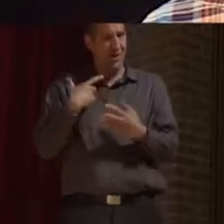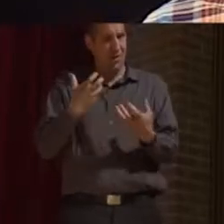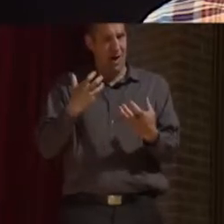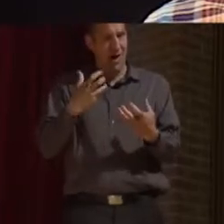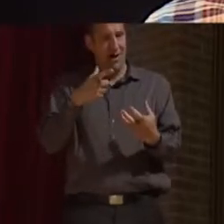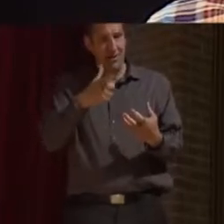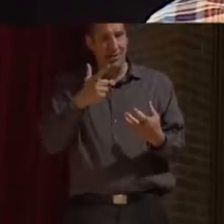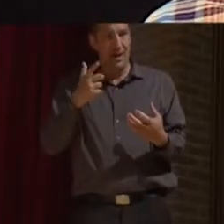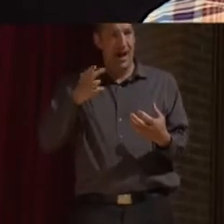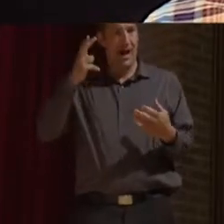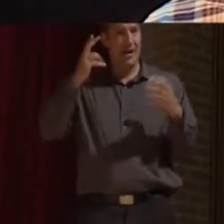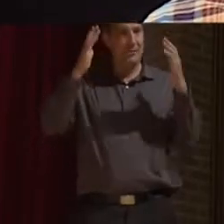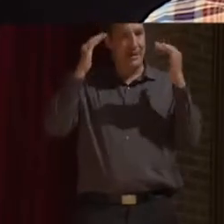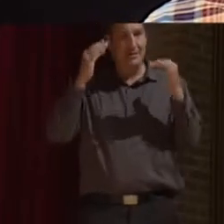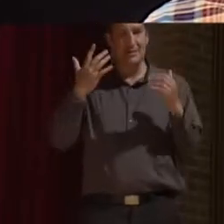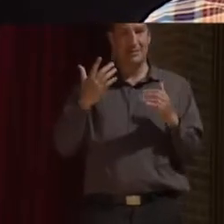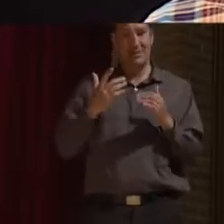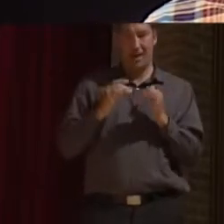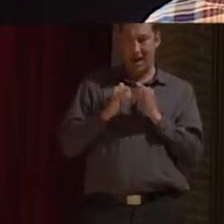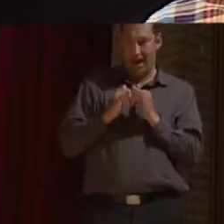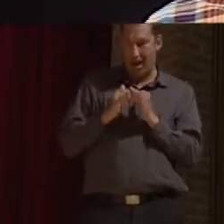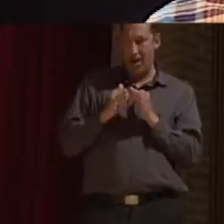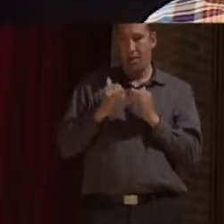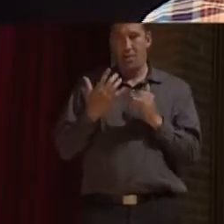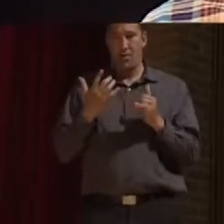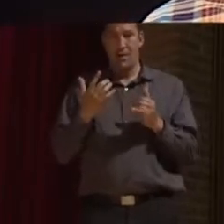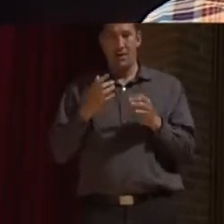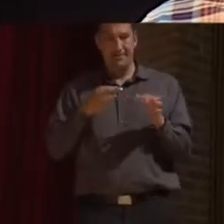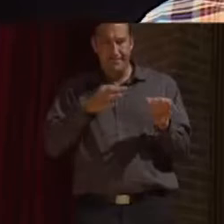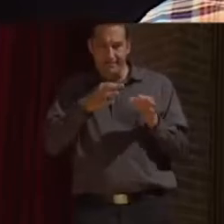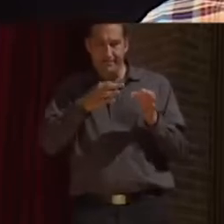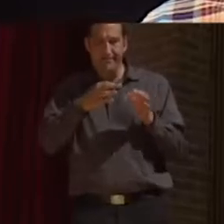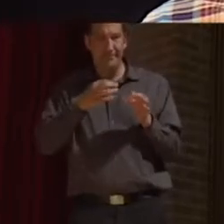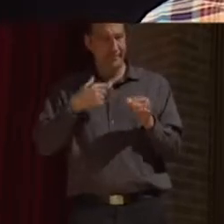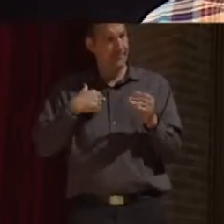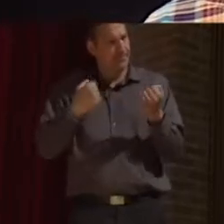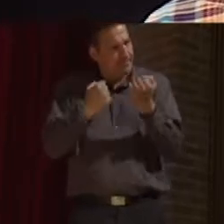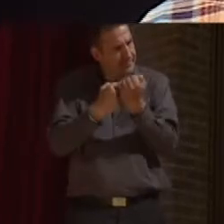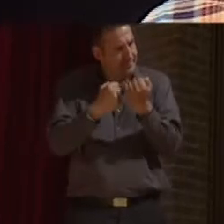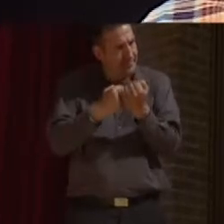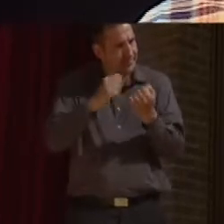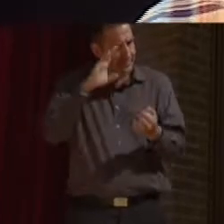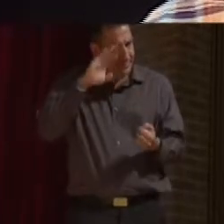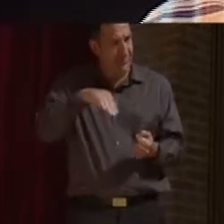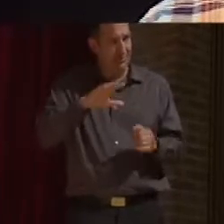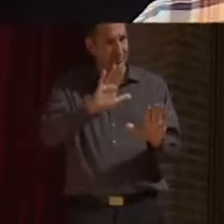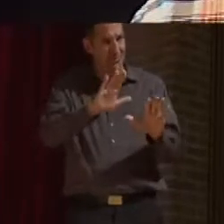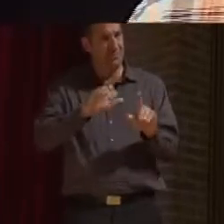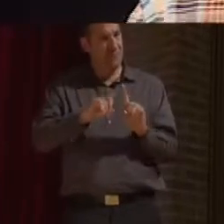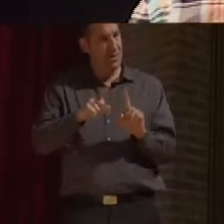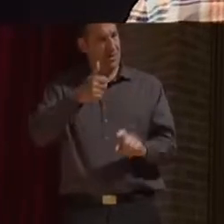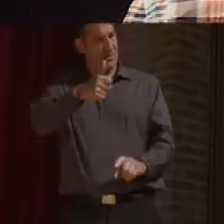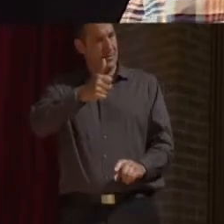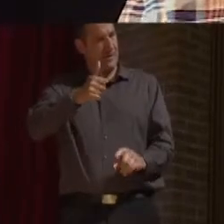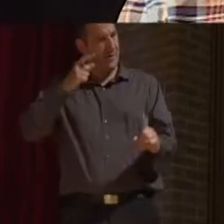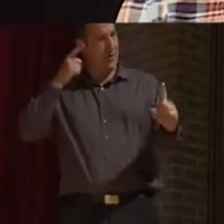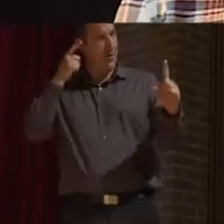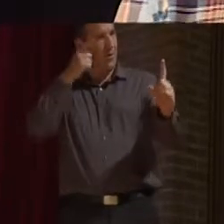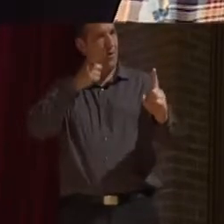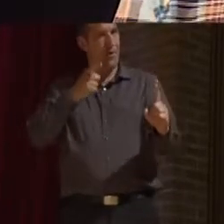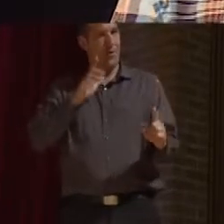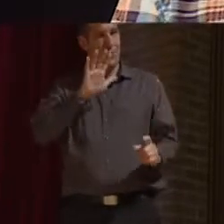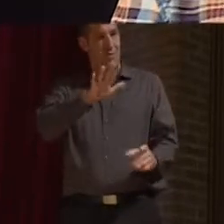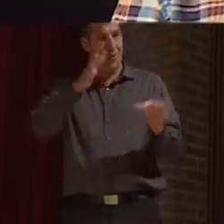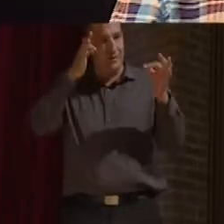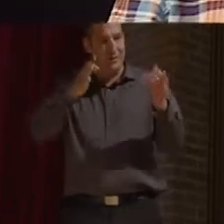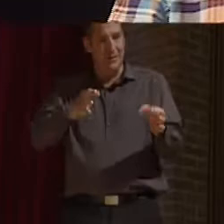going to help you with the how, of course, and always be there. But we want him to have goals for himself, that he wants a